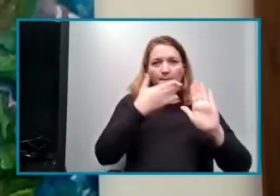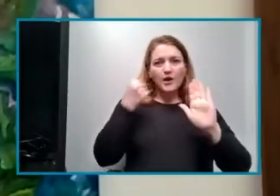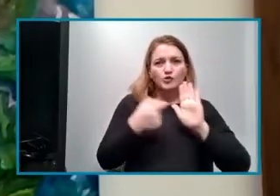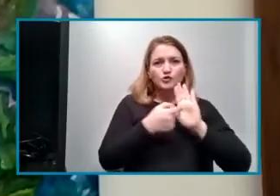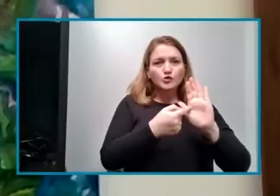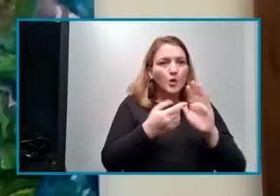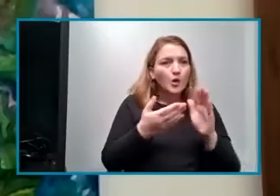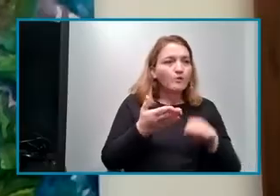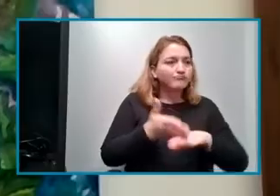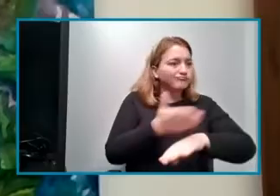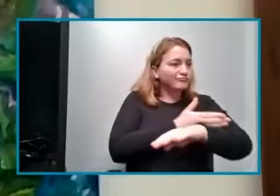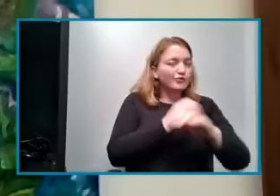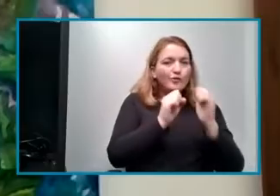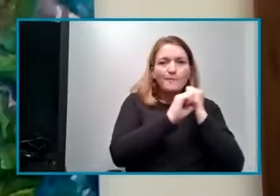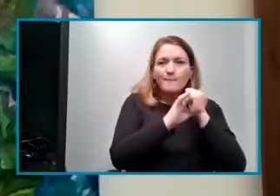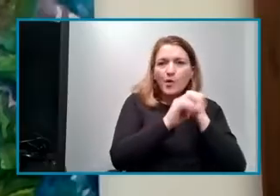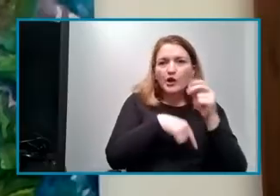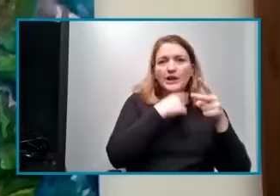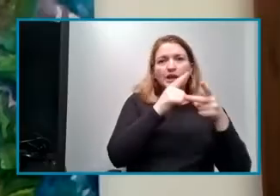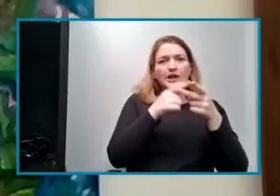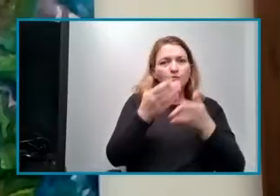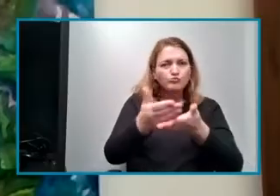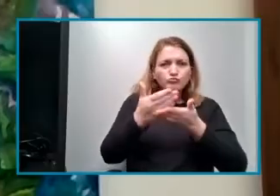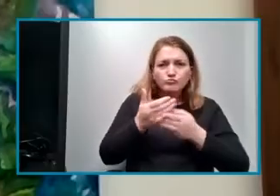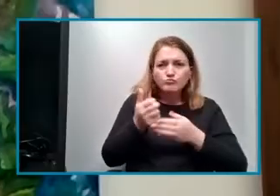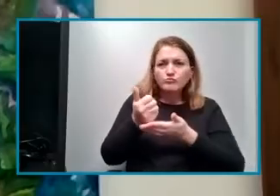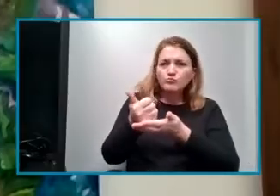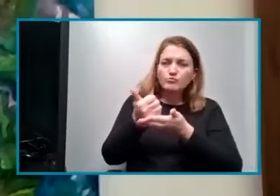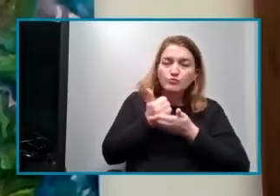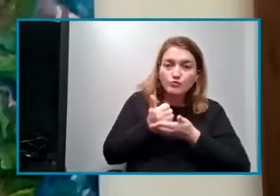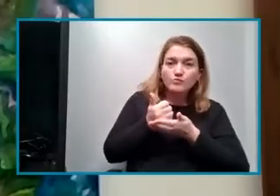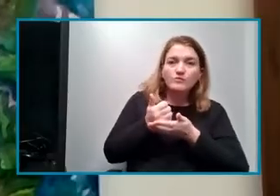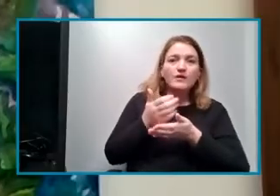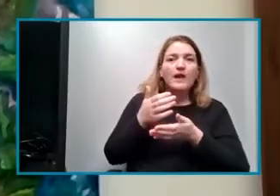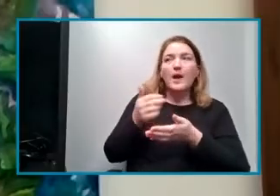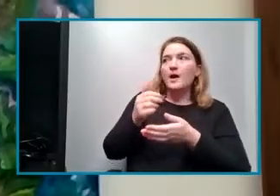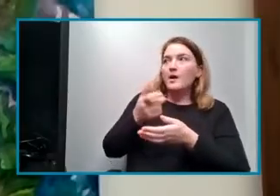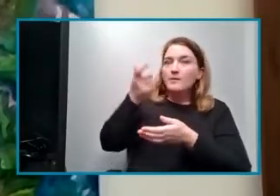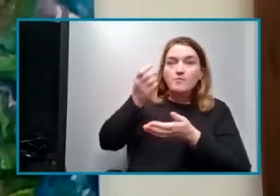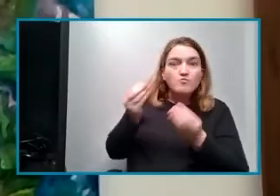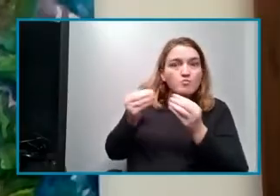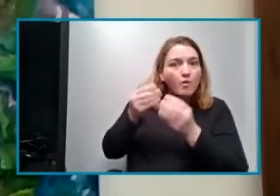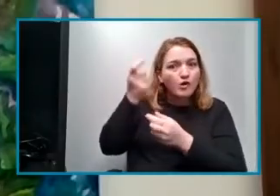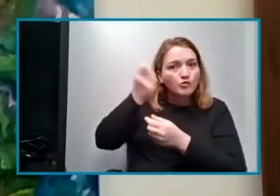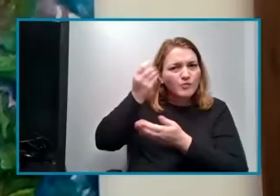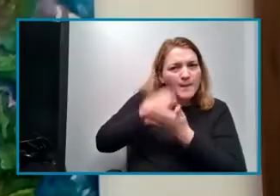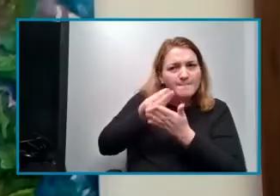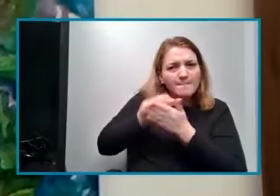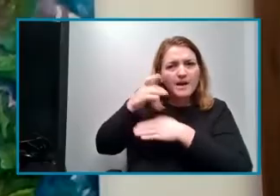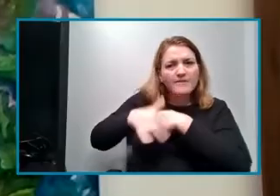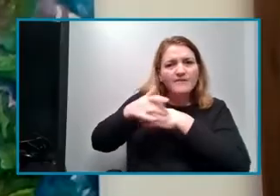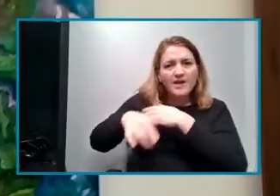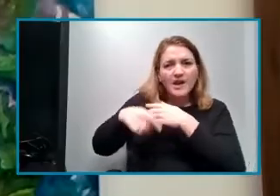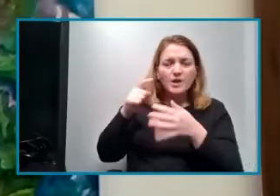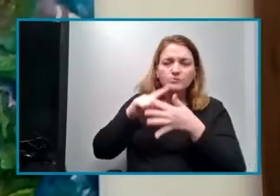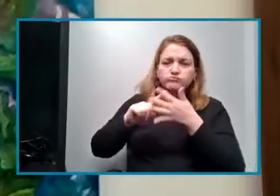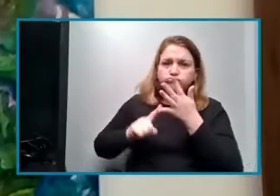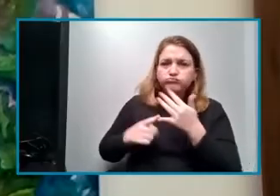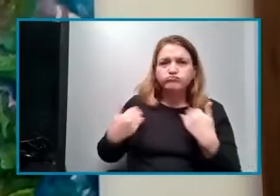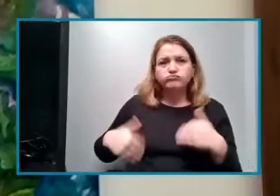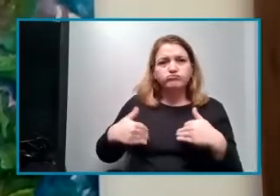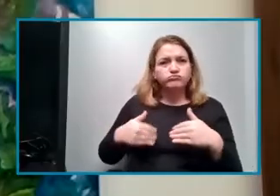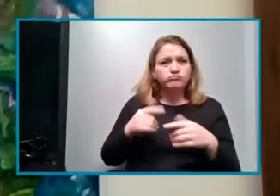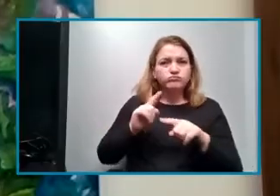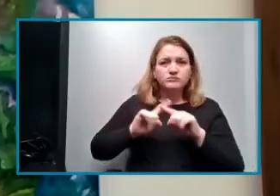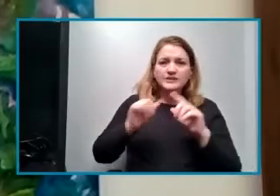for grants, what that looks like. So I think bringing that perspective in has been really beneficial, but as it's embedded in different conversations among the board,